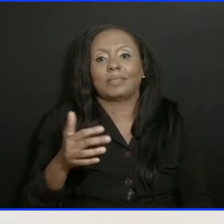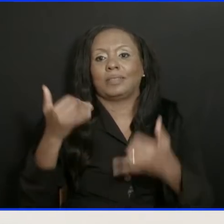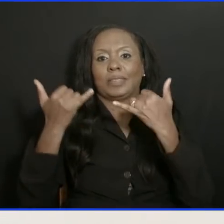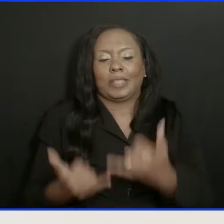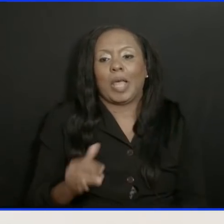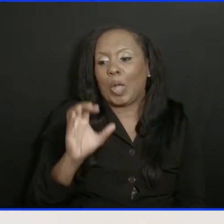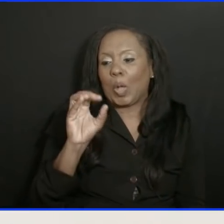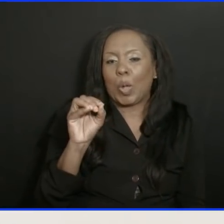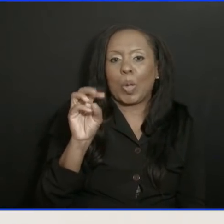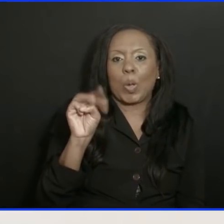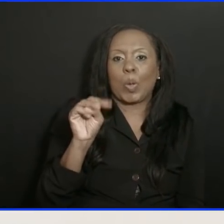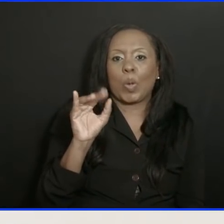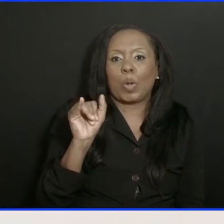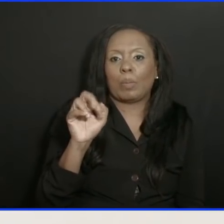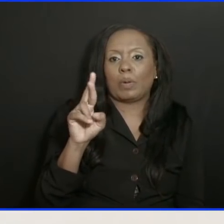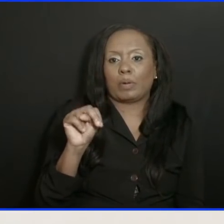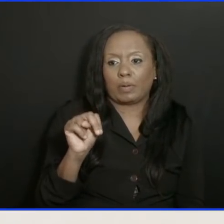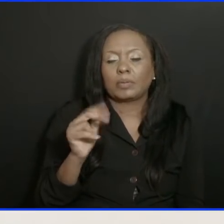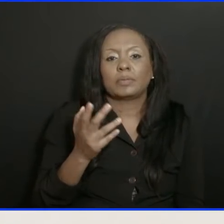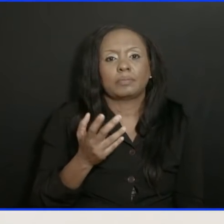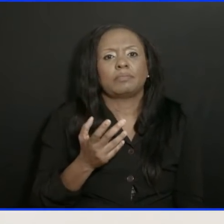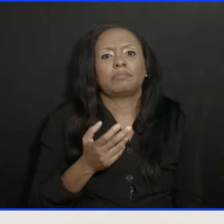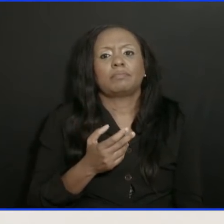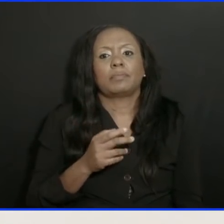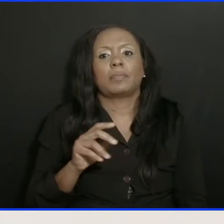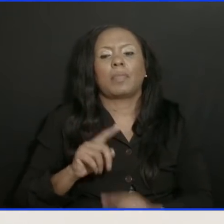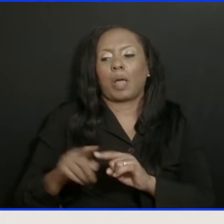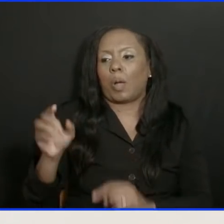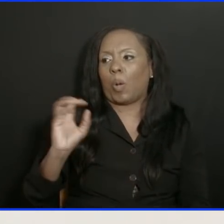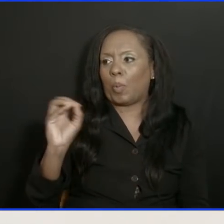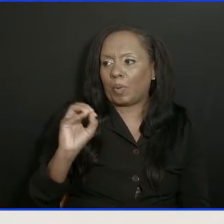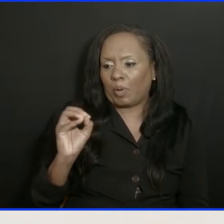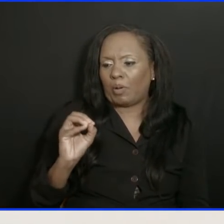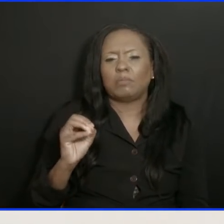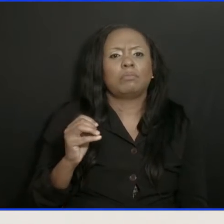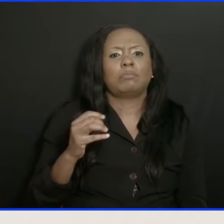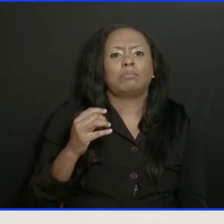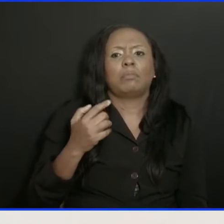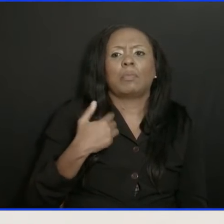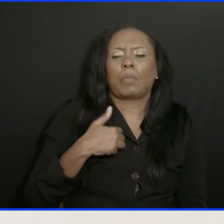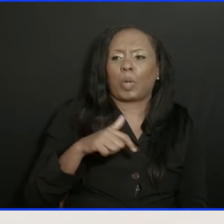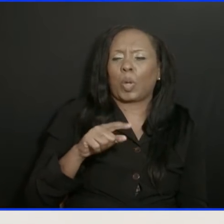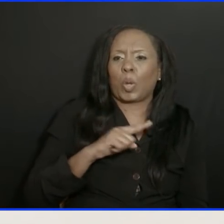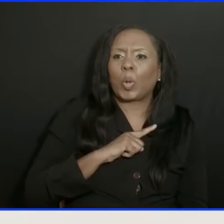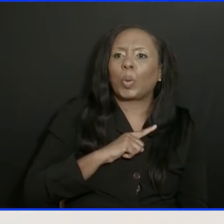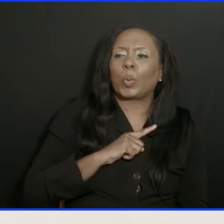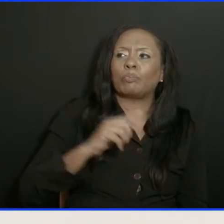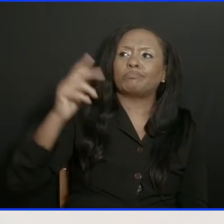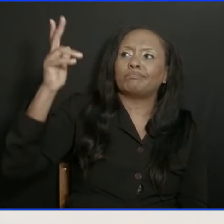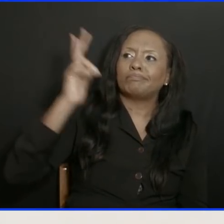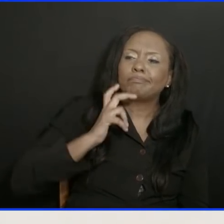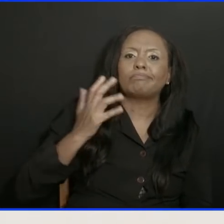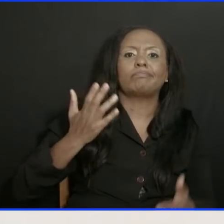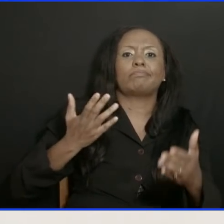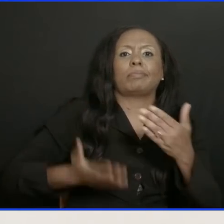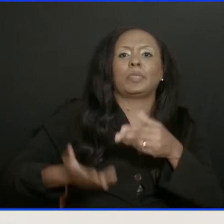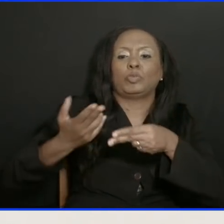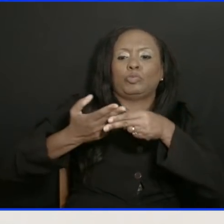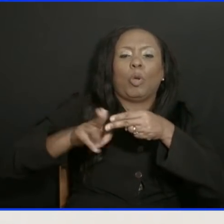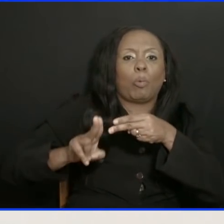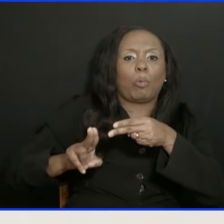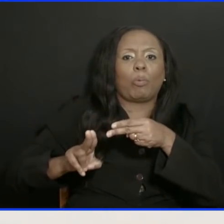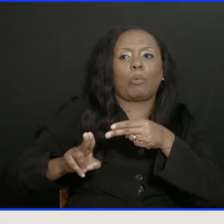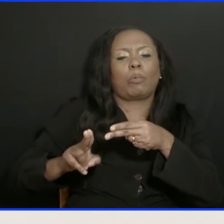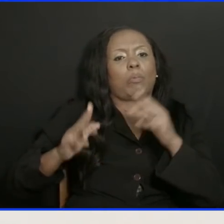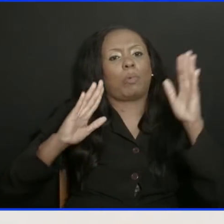the projections are for a short and sharp wave, and hopefully we can see